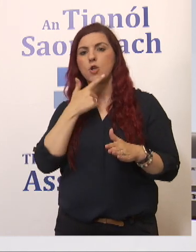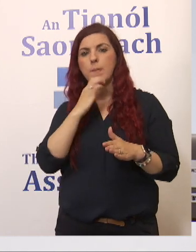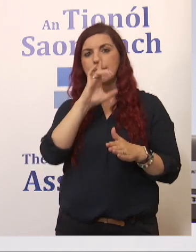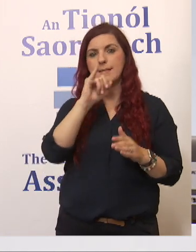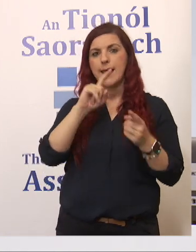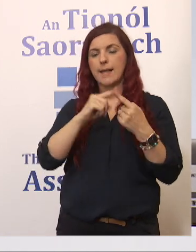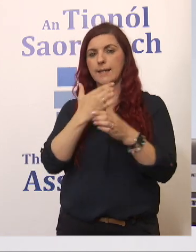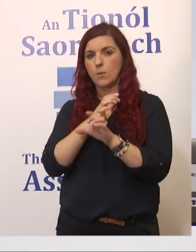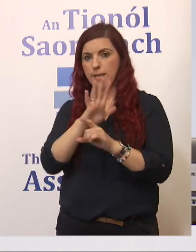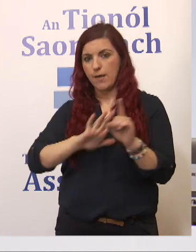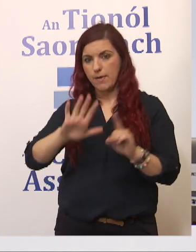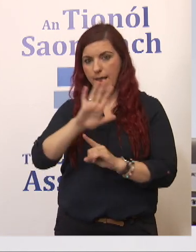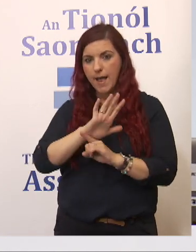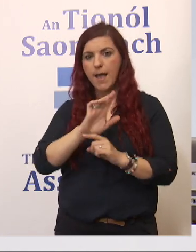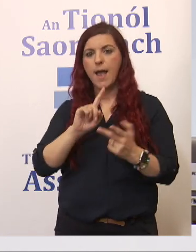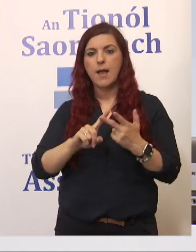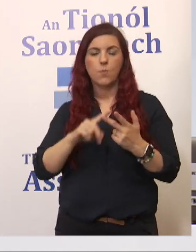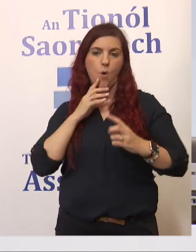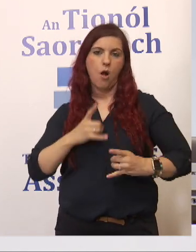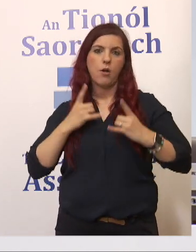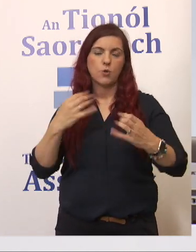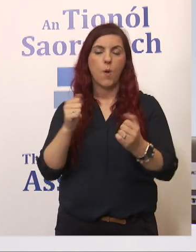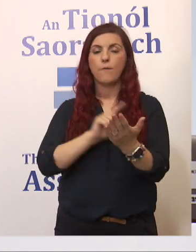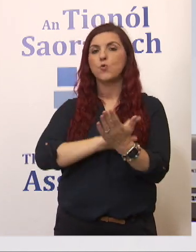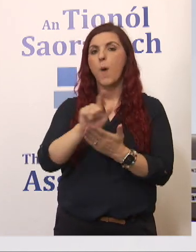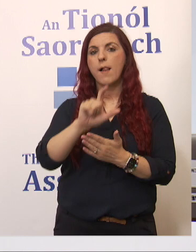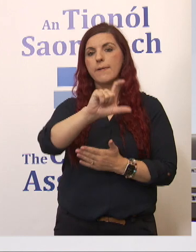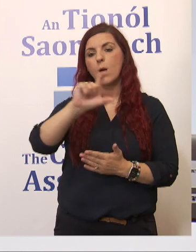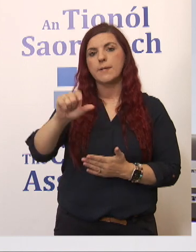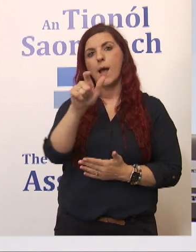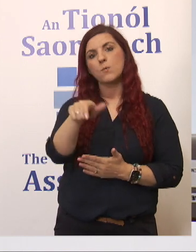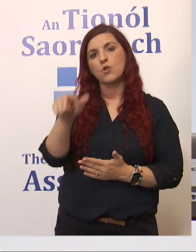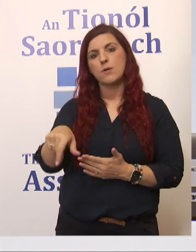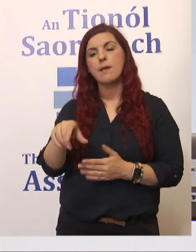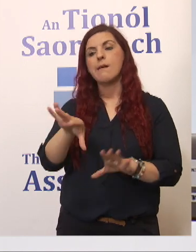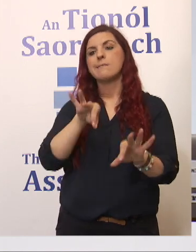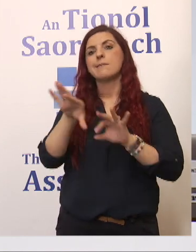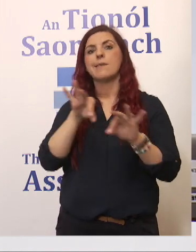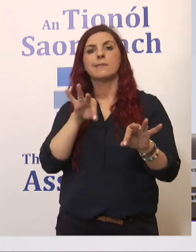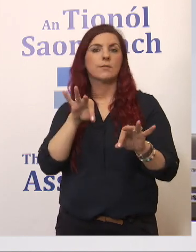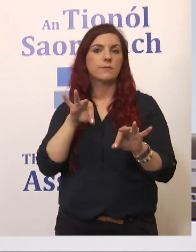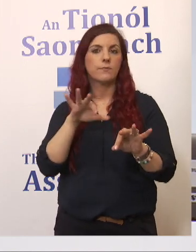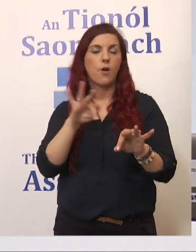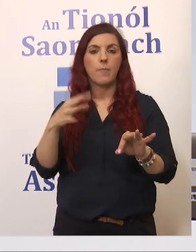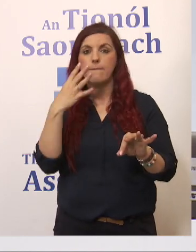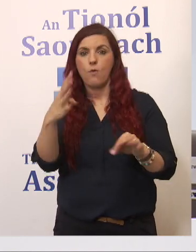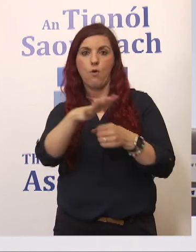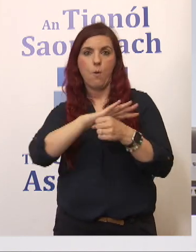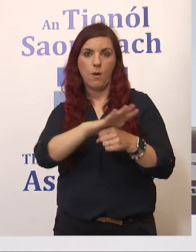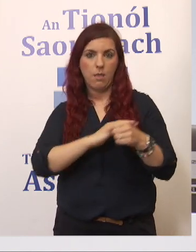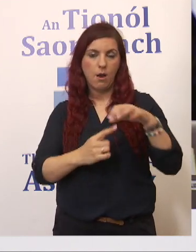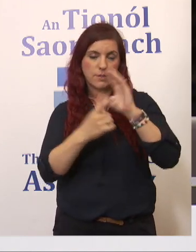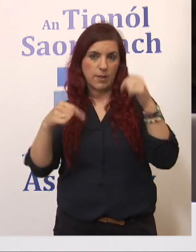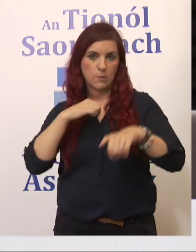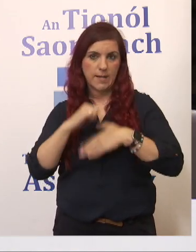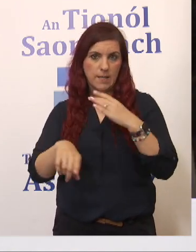and county, and we're honoured to have 12 councillors selected from across our four local authorities to be with us here today.